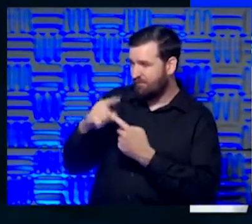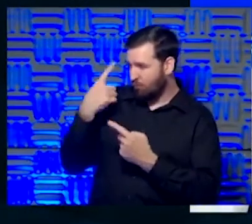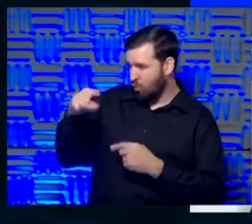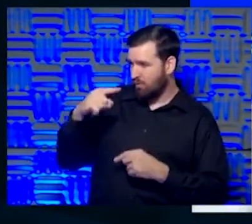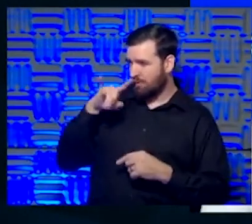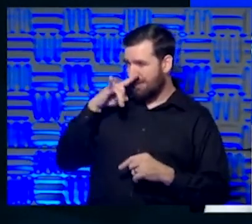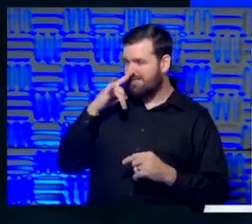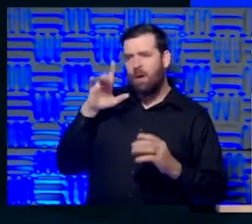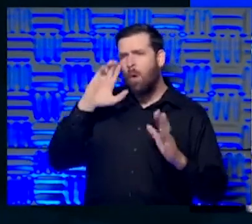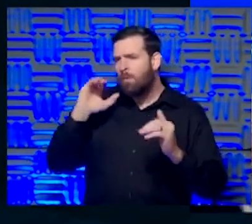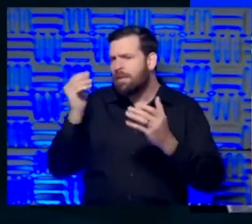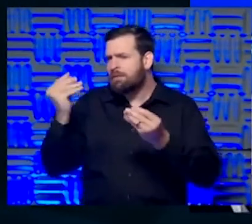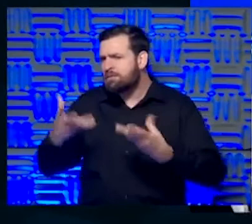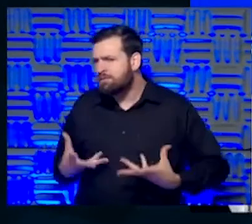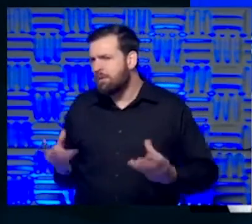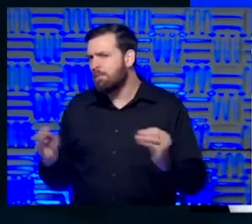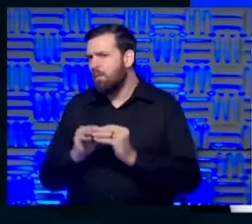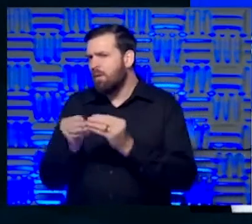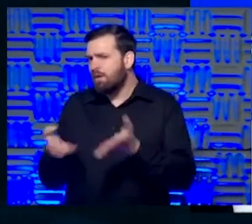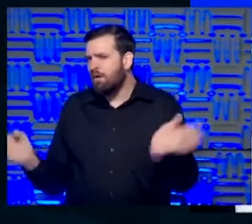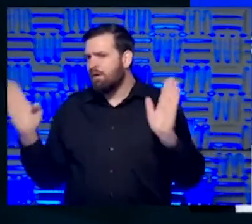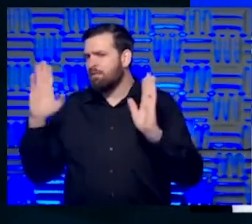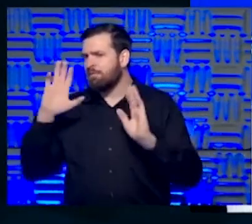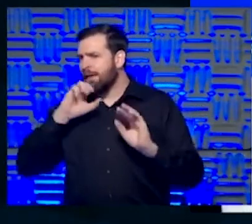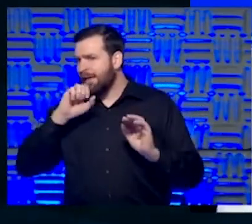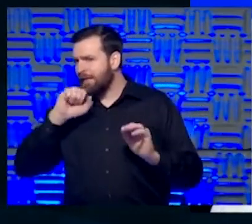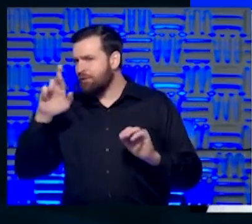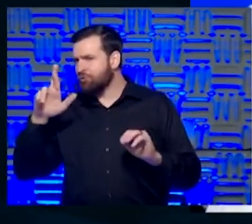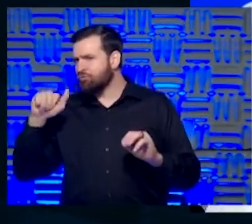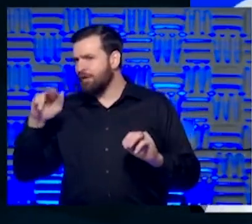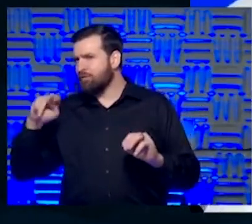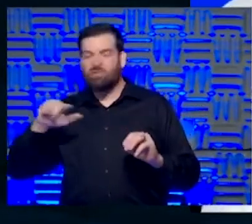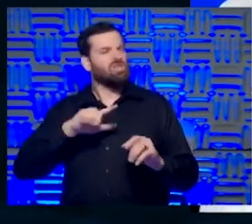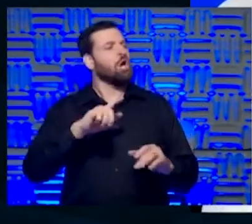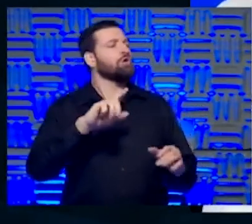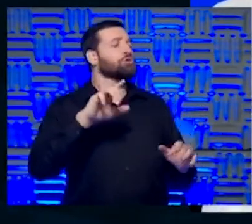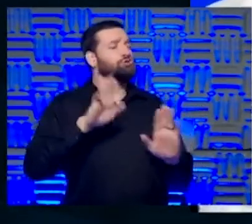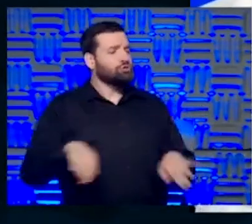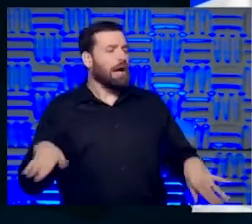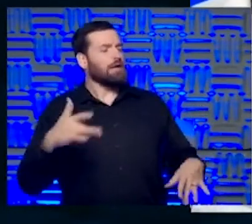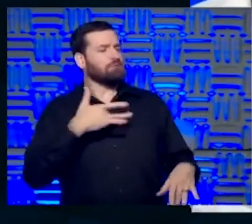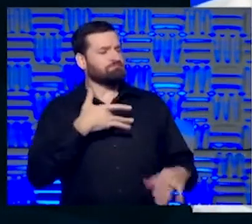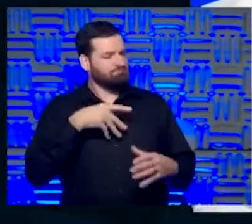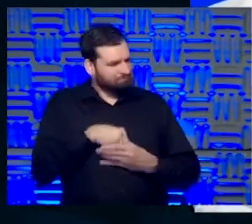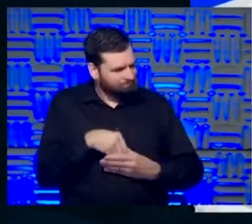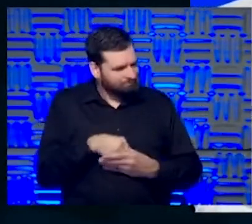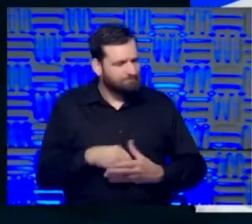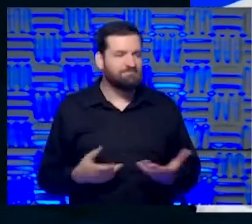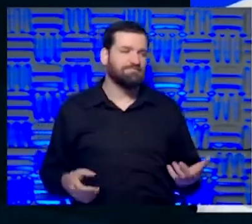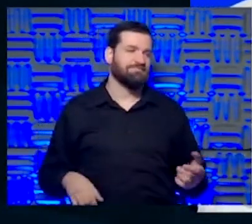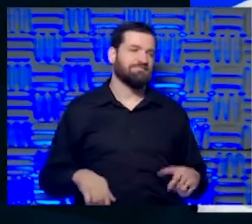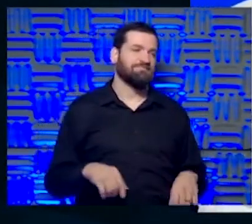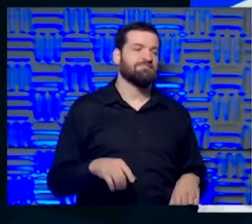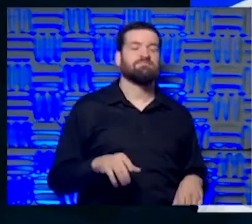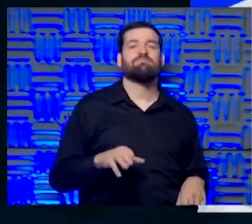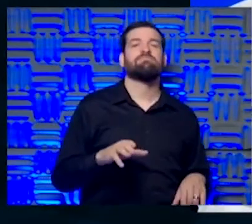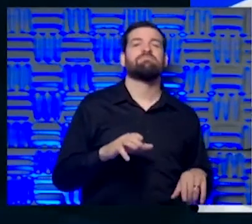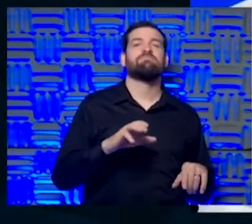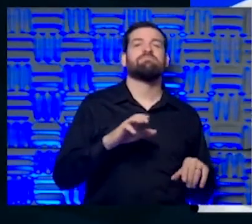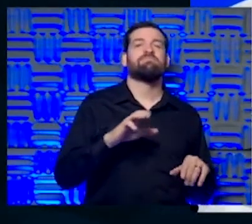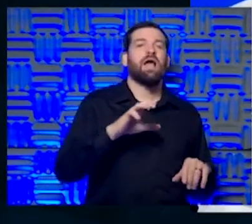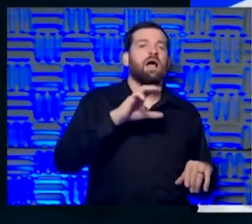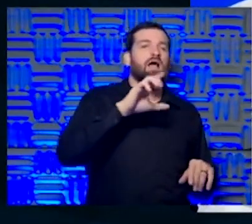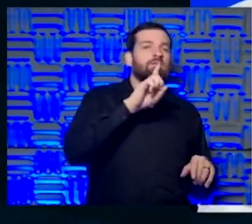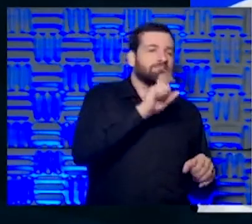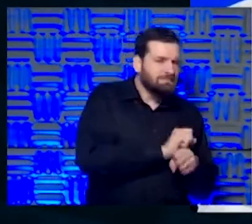was hoping I would hear a little broader age range for some of us. You're a child at heart. Well, we're just doing chronologic age. We're just doing chronologic age,